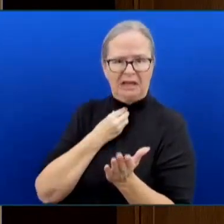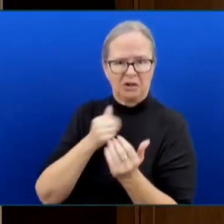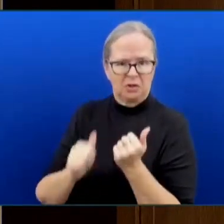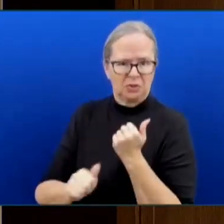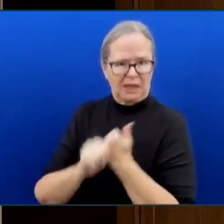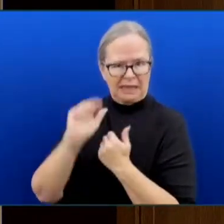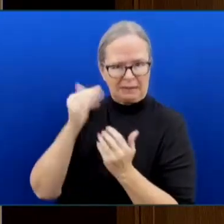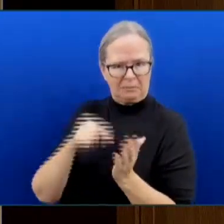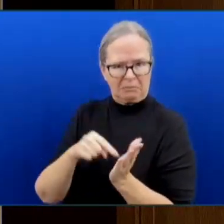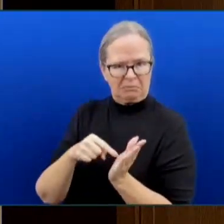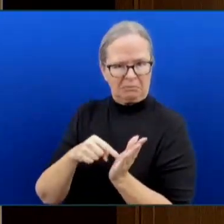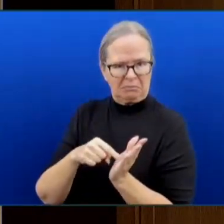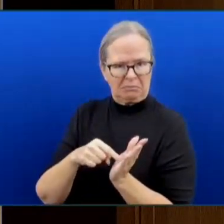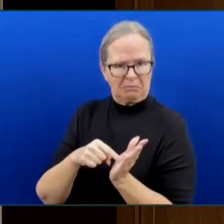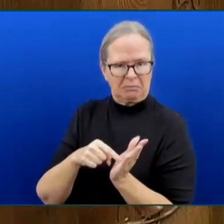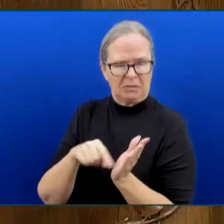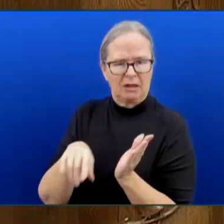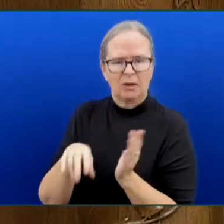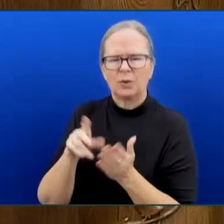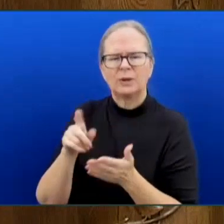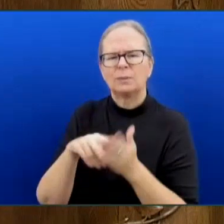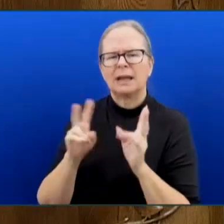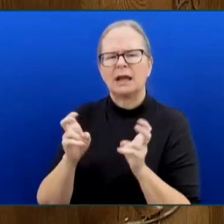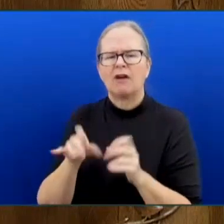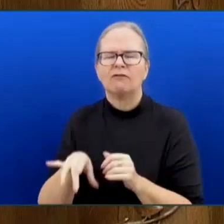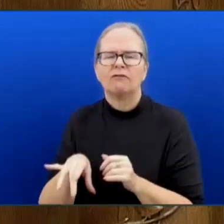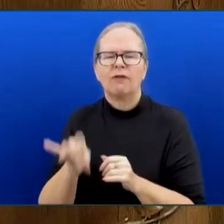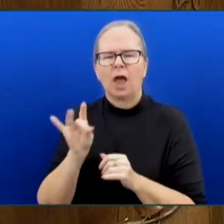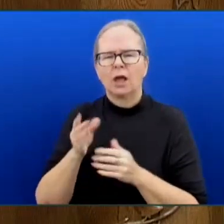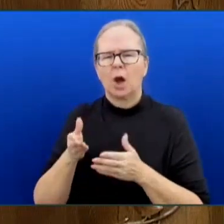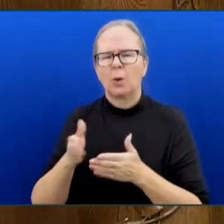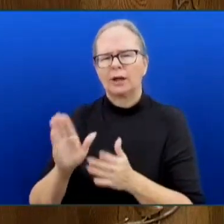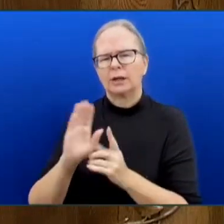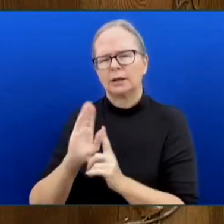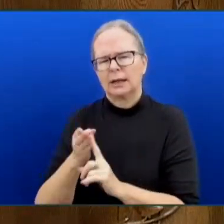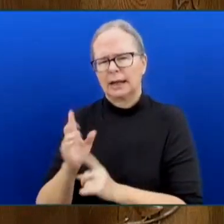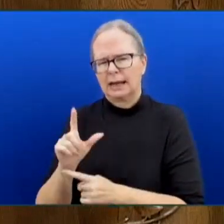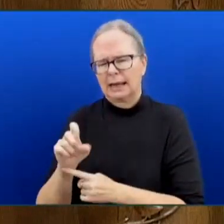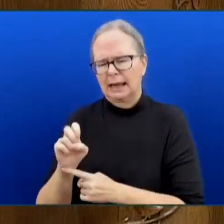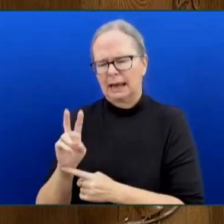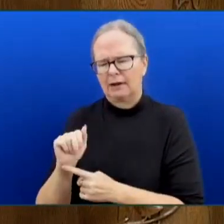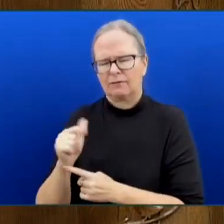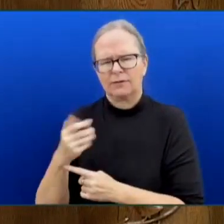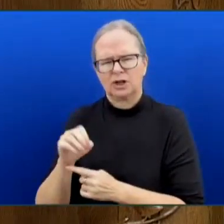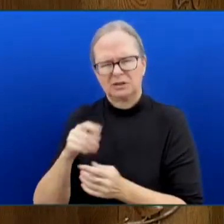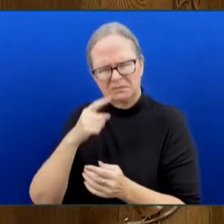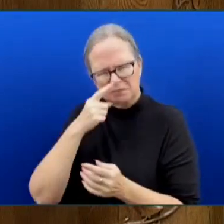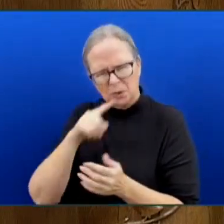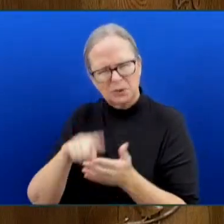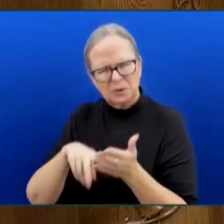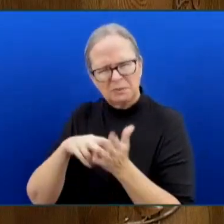over Fortescue? Premier. Well, Honourable Chair. Members. Now we're...